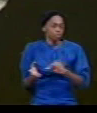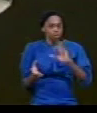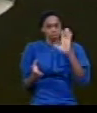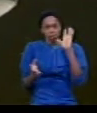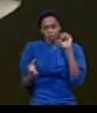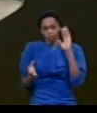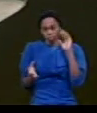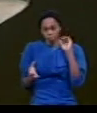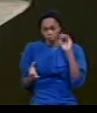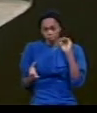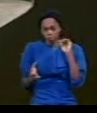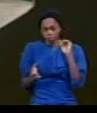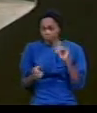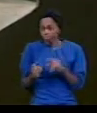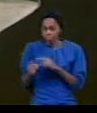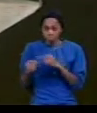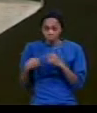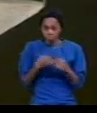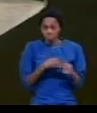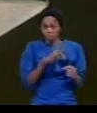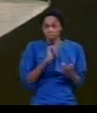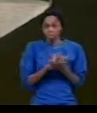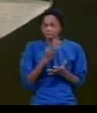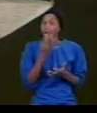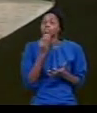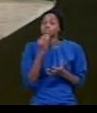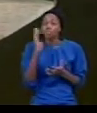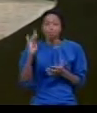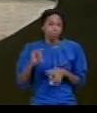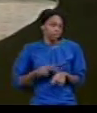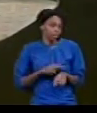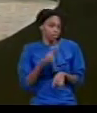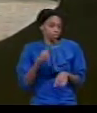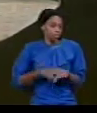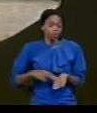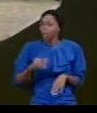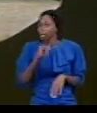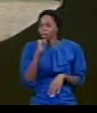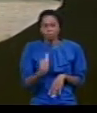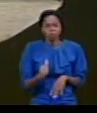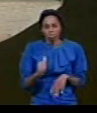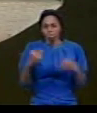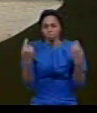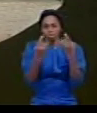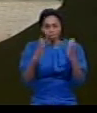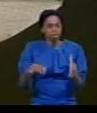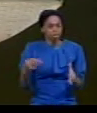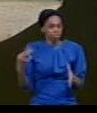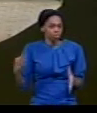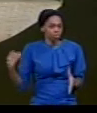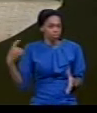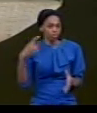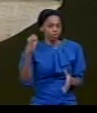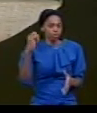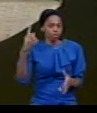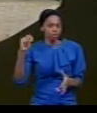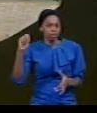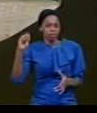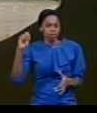we who are Jews by nature and not sinners of the Gentiles.